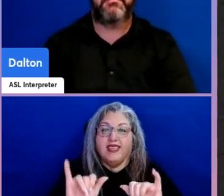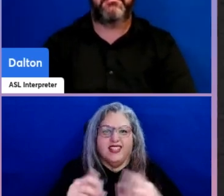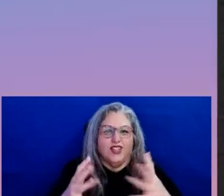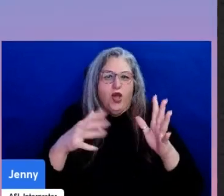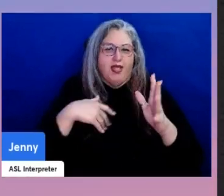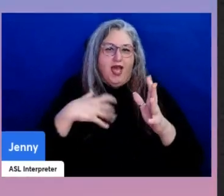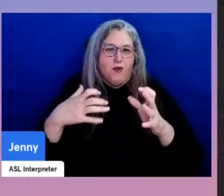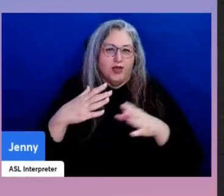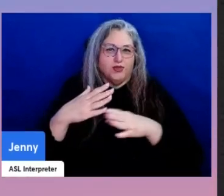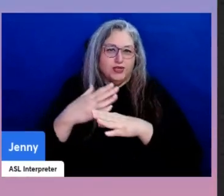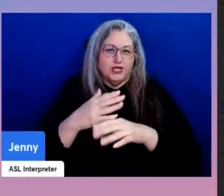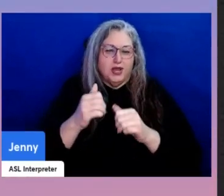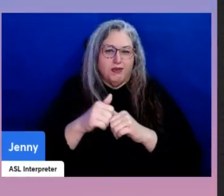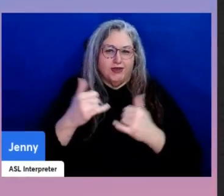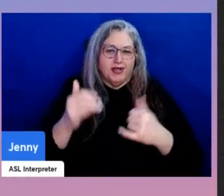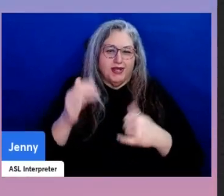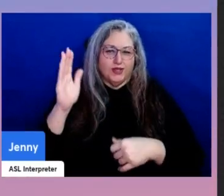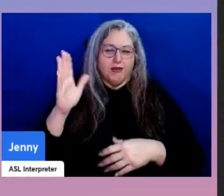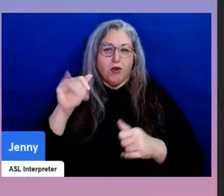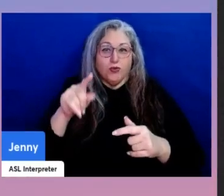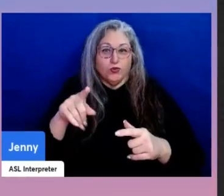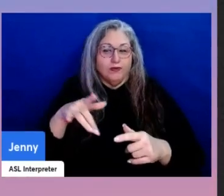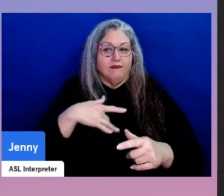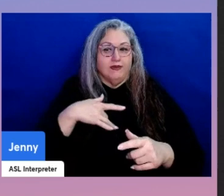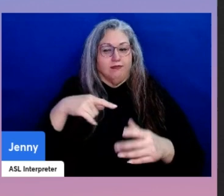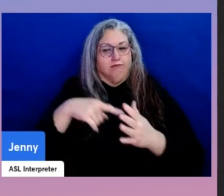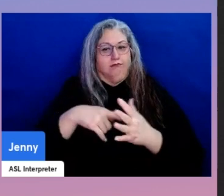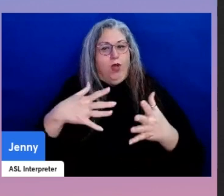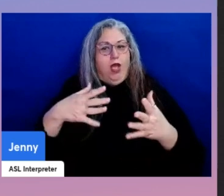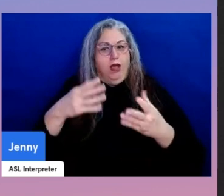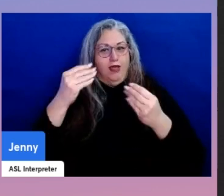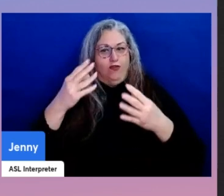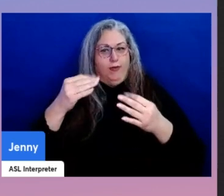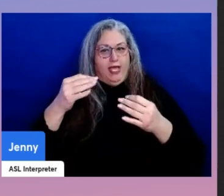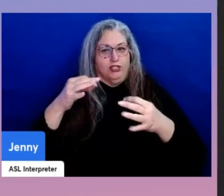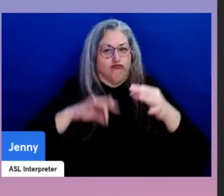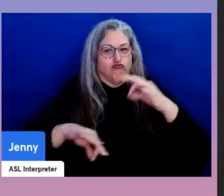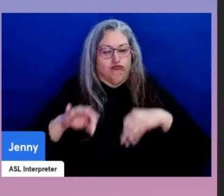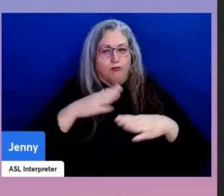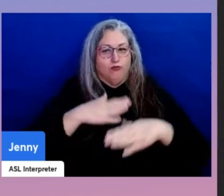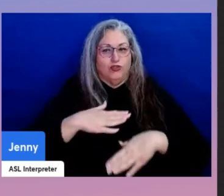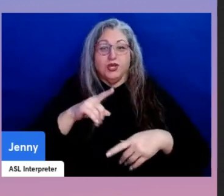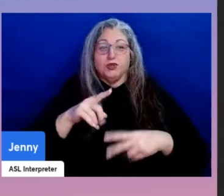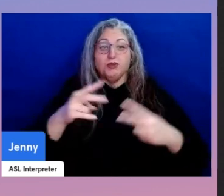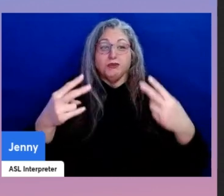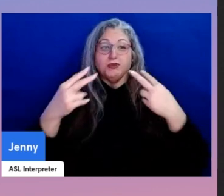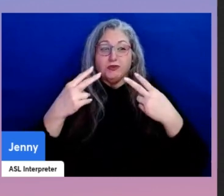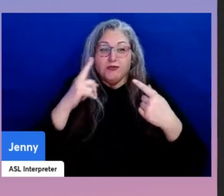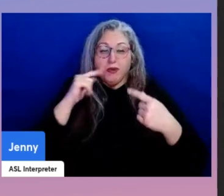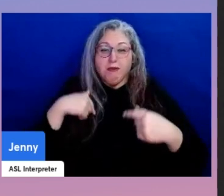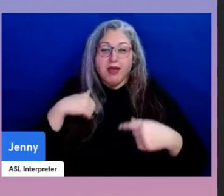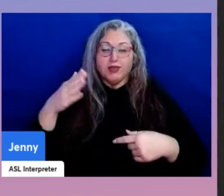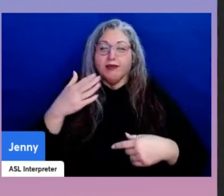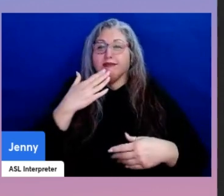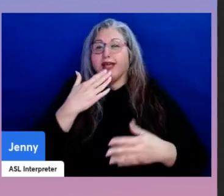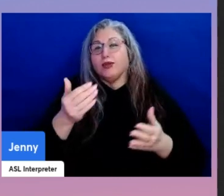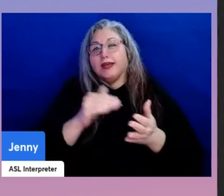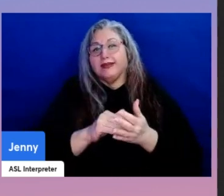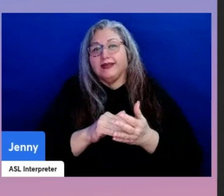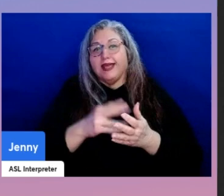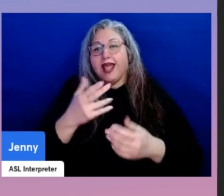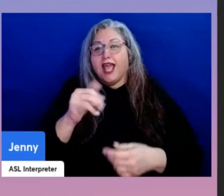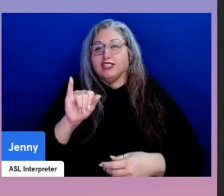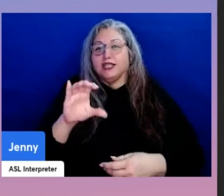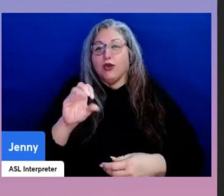with this talk today. I hope you found it super informative, and I really appreciate everybody tuning into this talk. Thanks again, HashiCorp, for setting